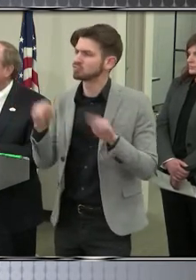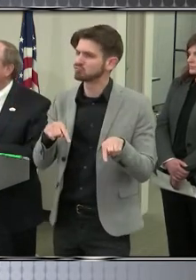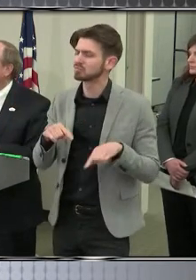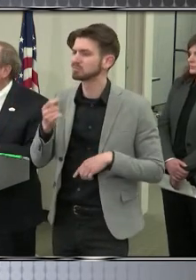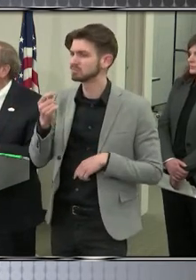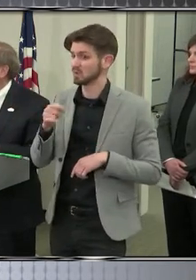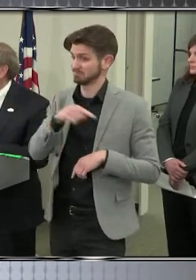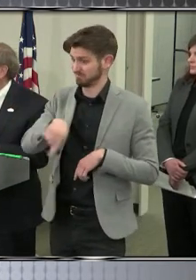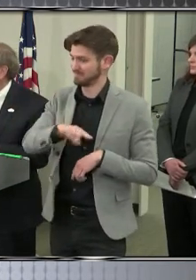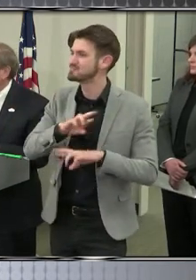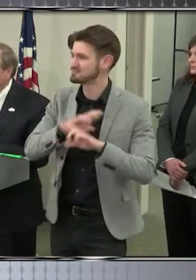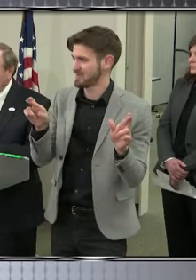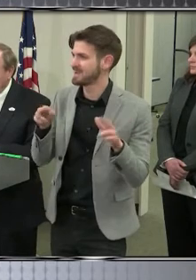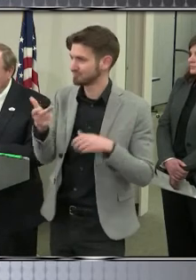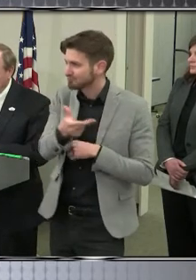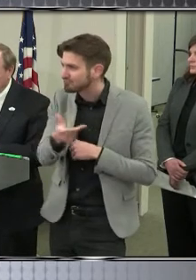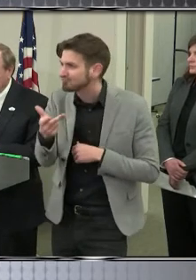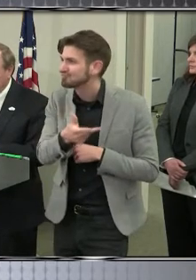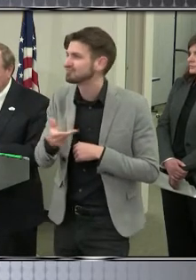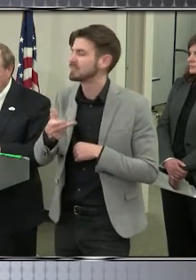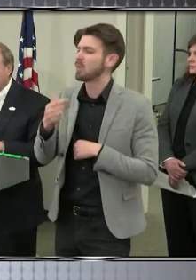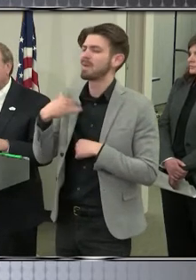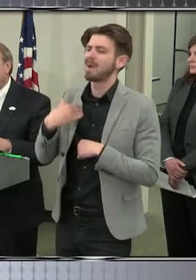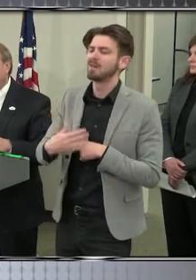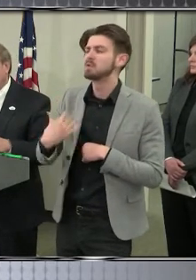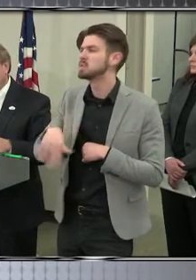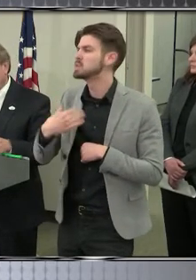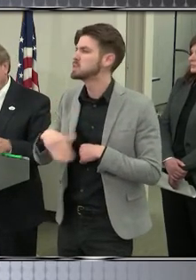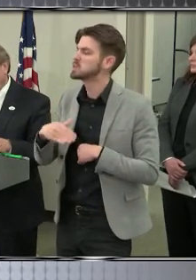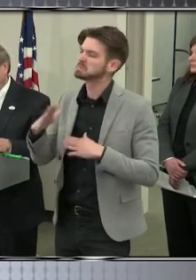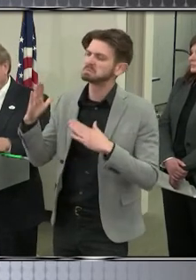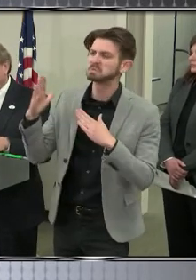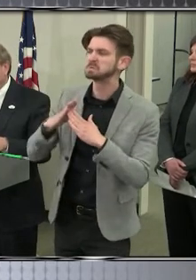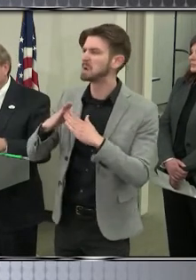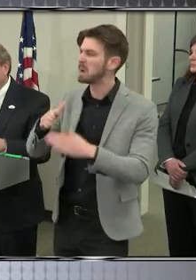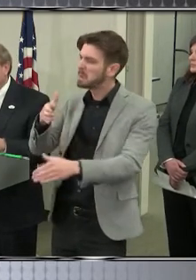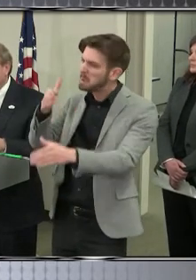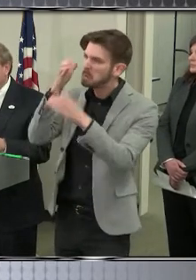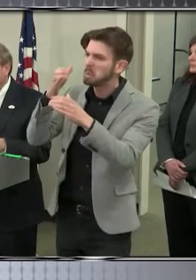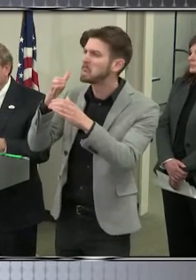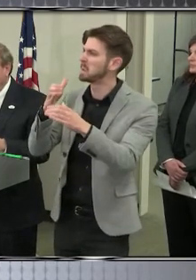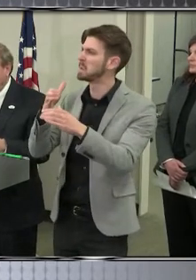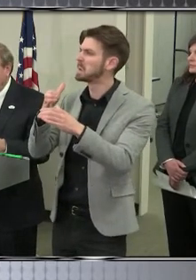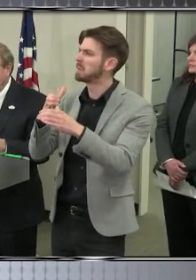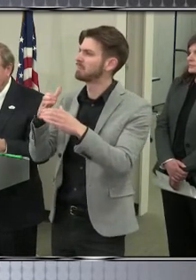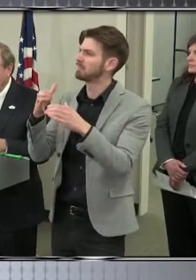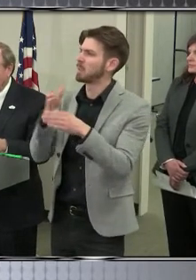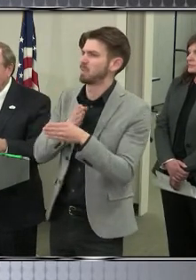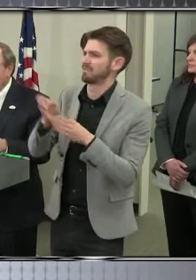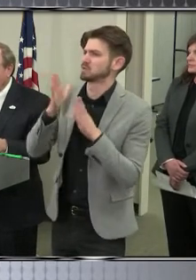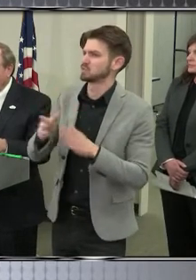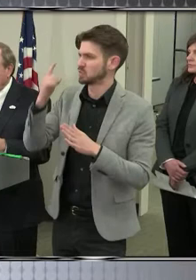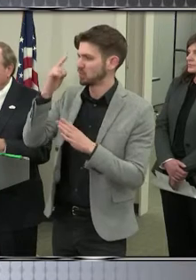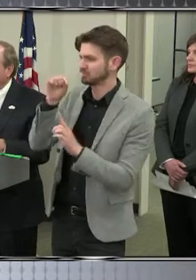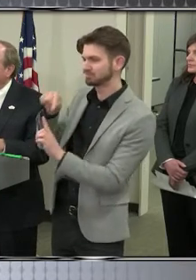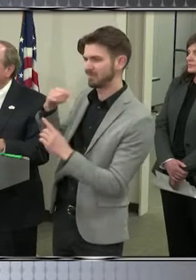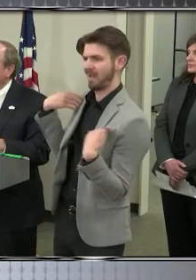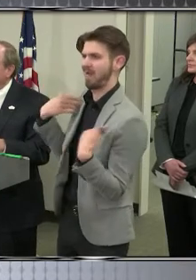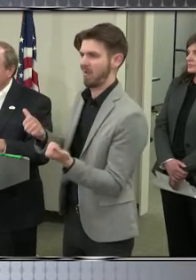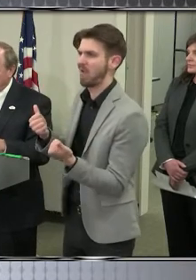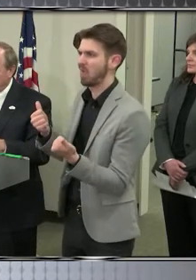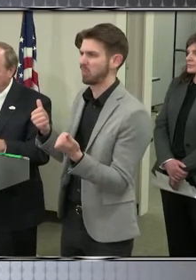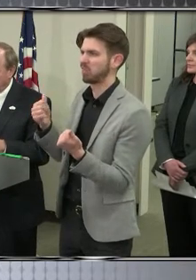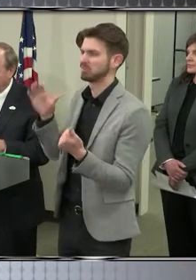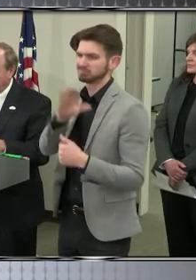country right here in Colorado Springs and El Paso County. So thank you to everyone who is working together